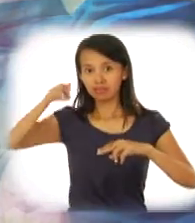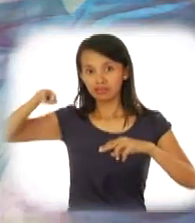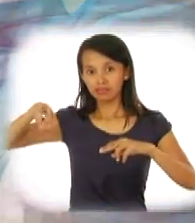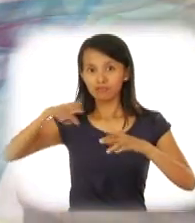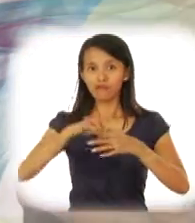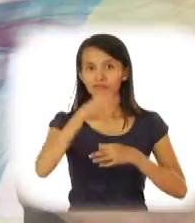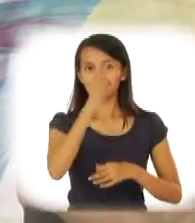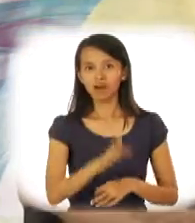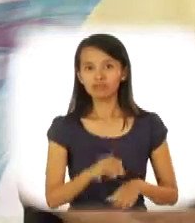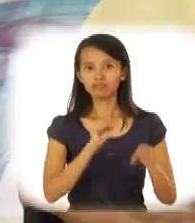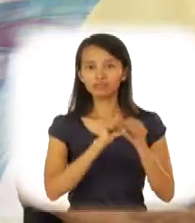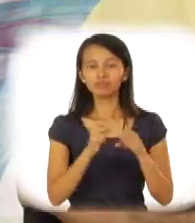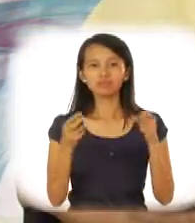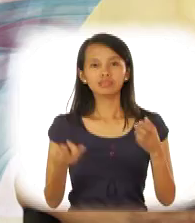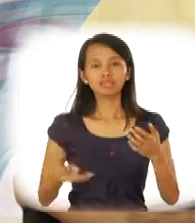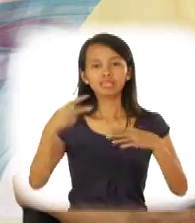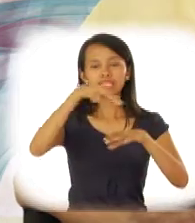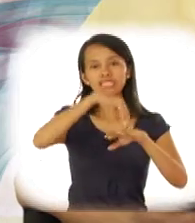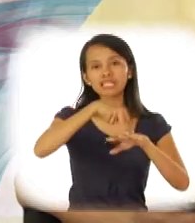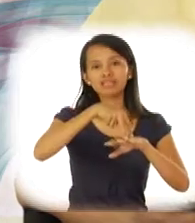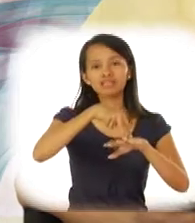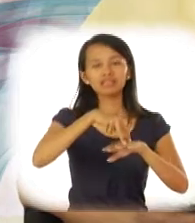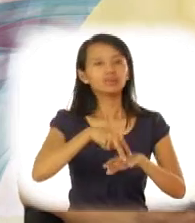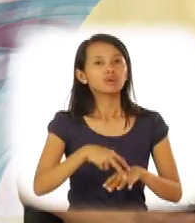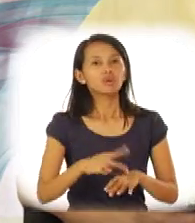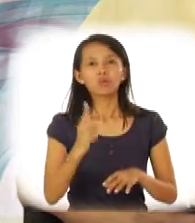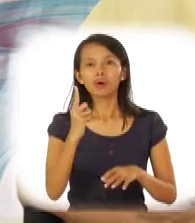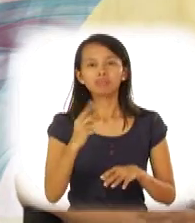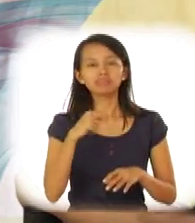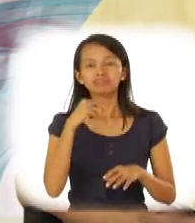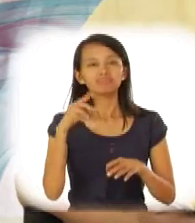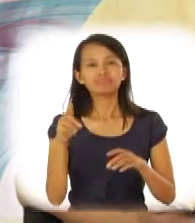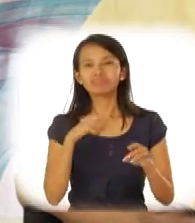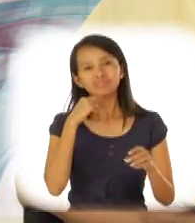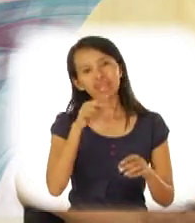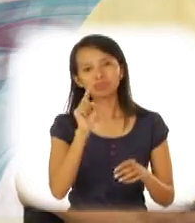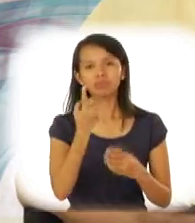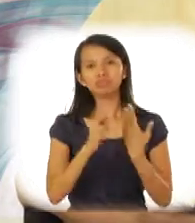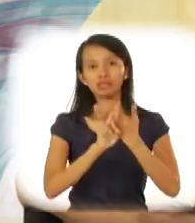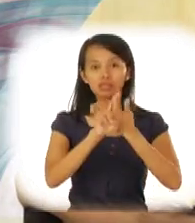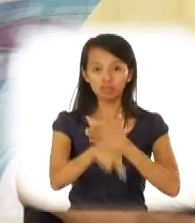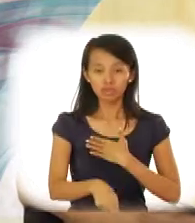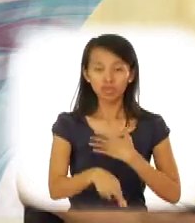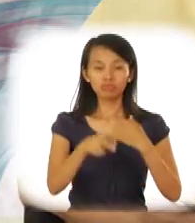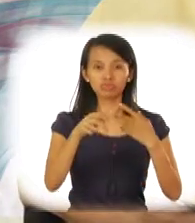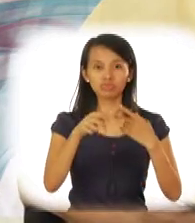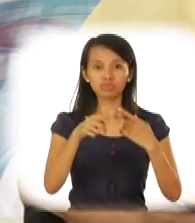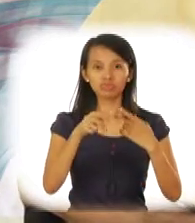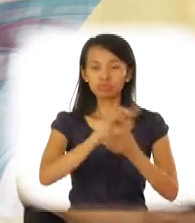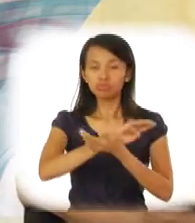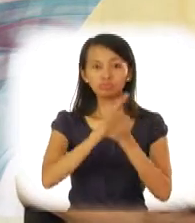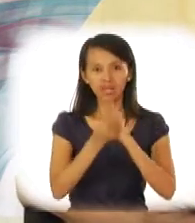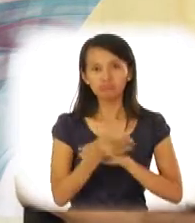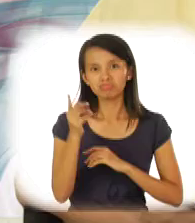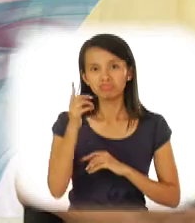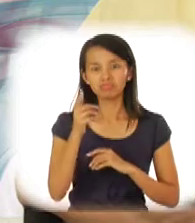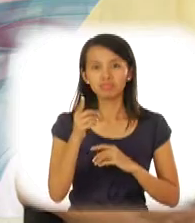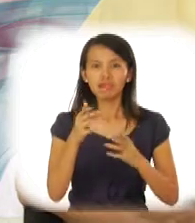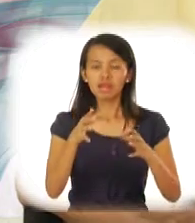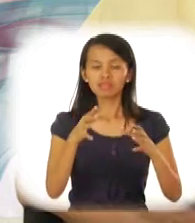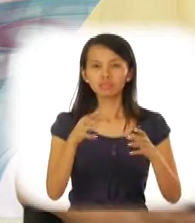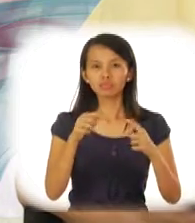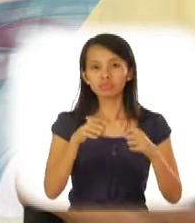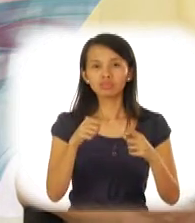God. So the risen one does not return simply to his